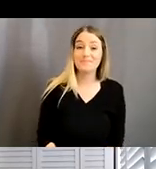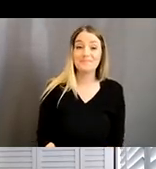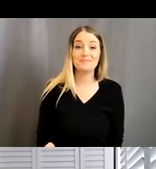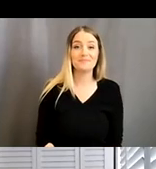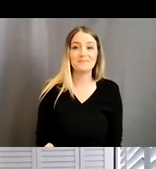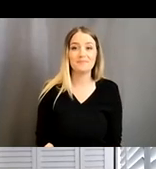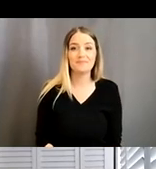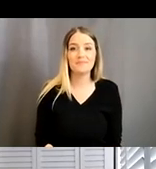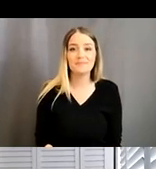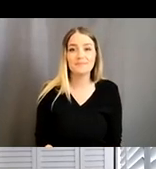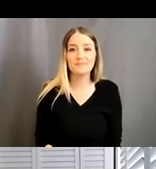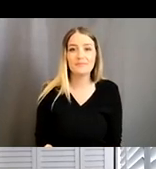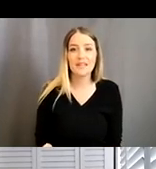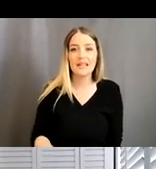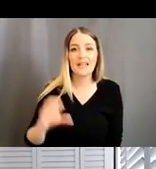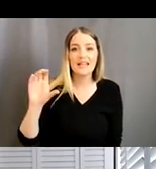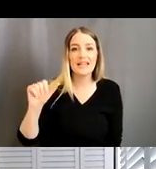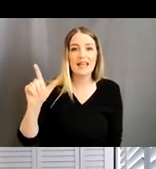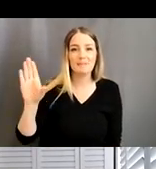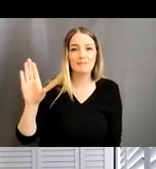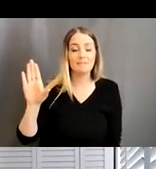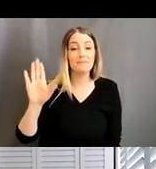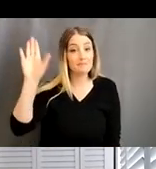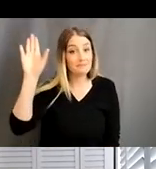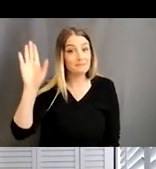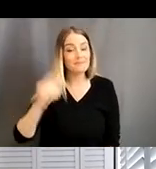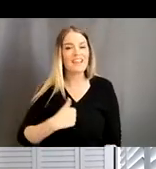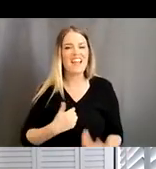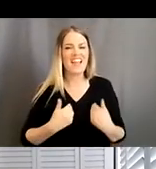I had a question about as